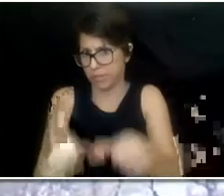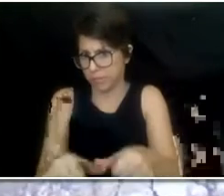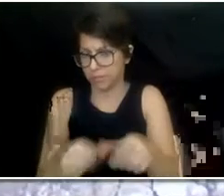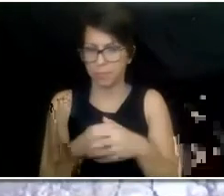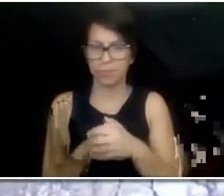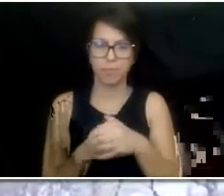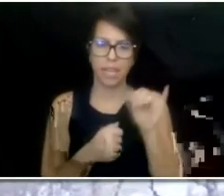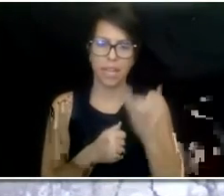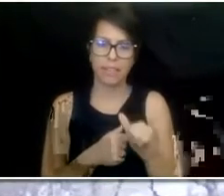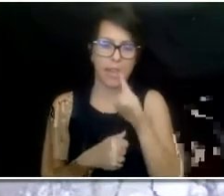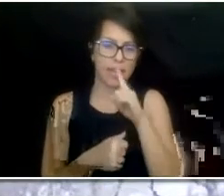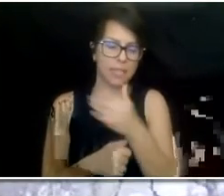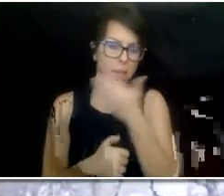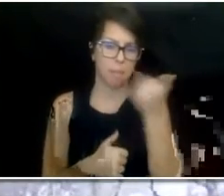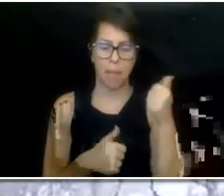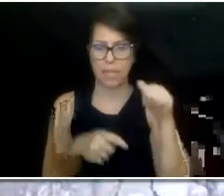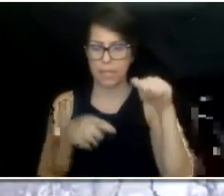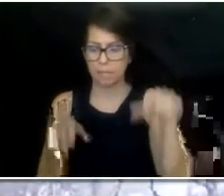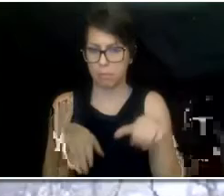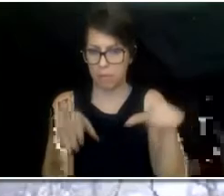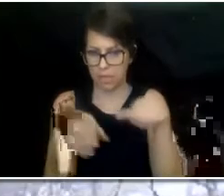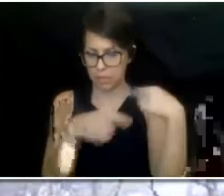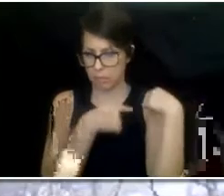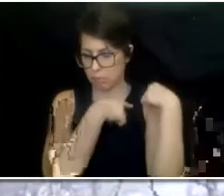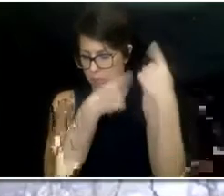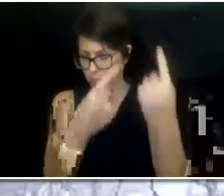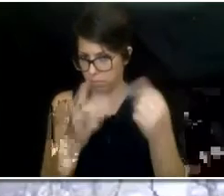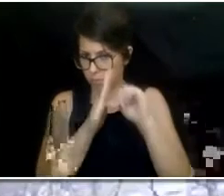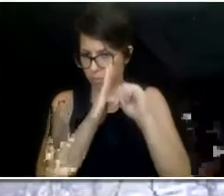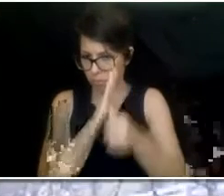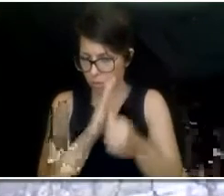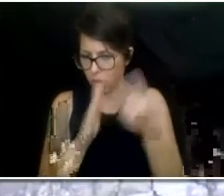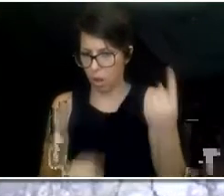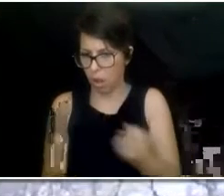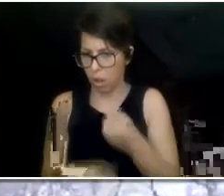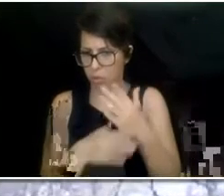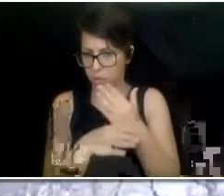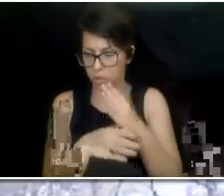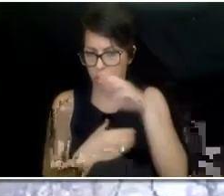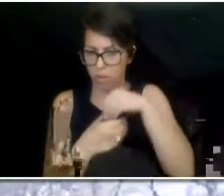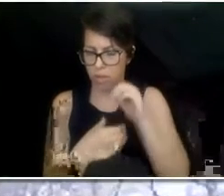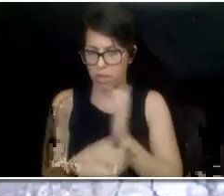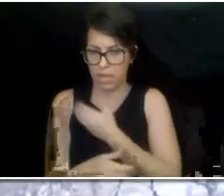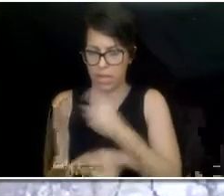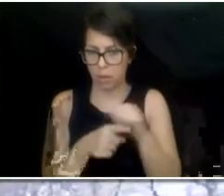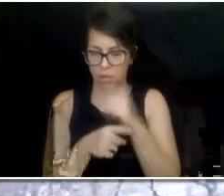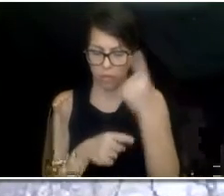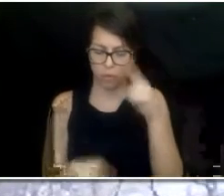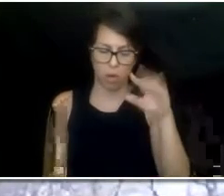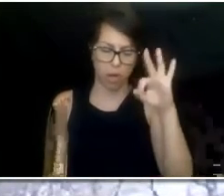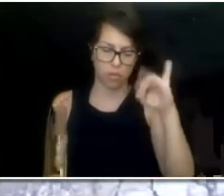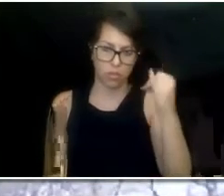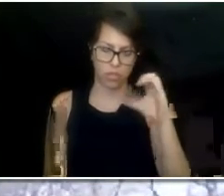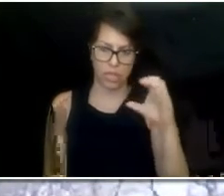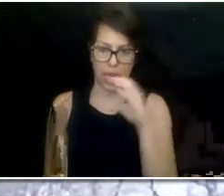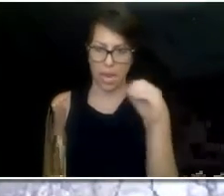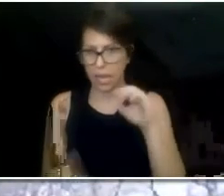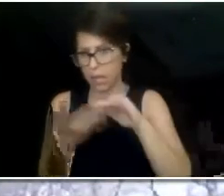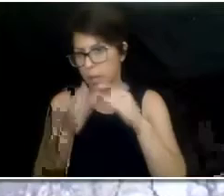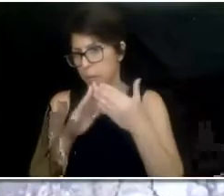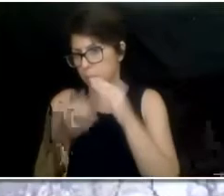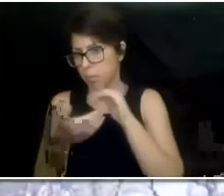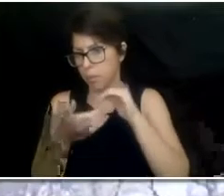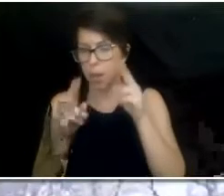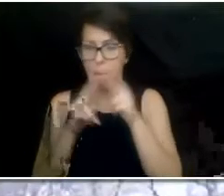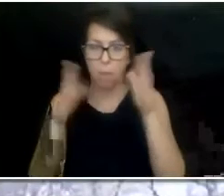tool to utilize during this health pandemic law enforcement can also use this strategy when reaching out to